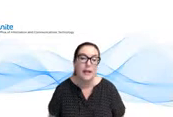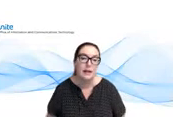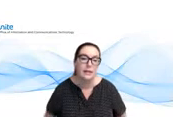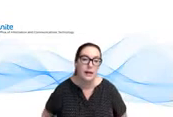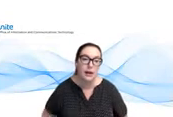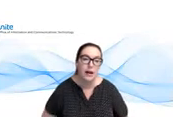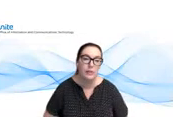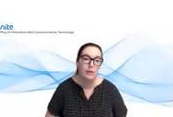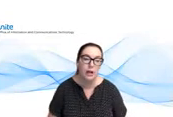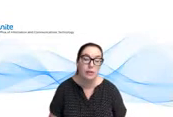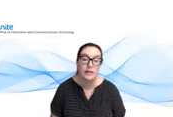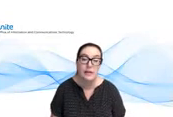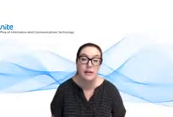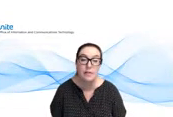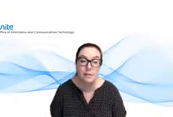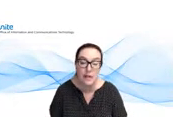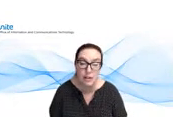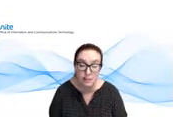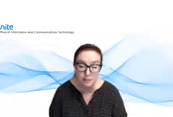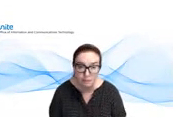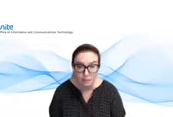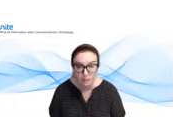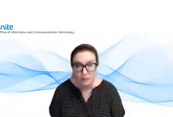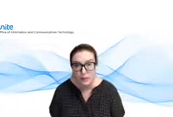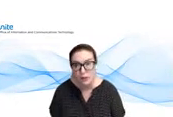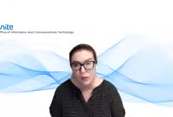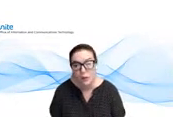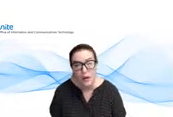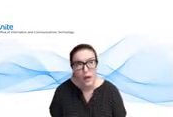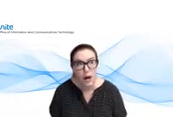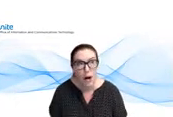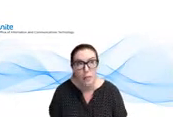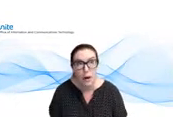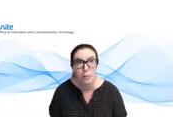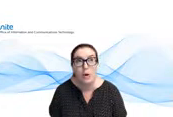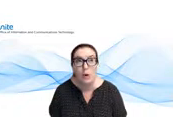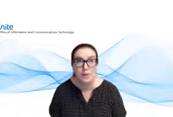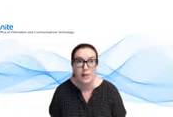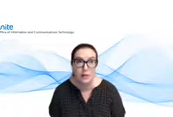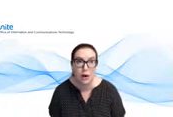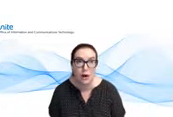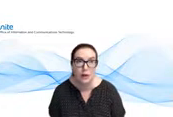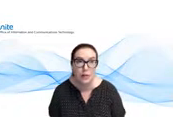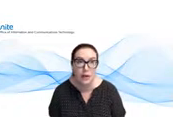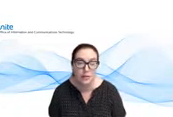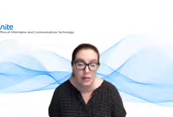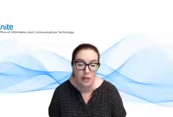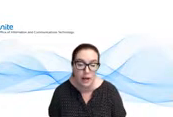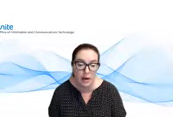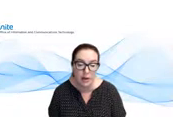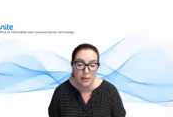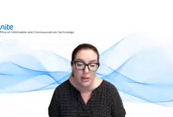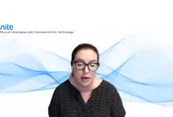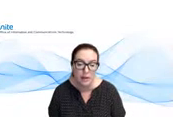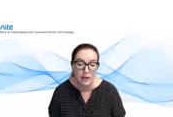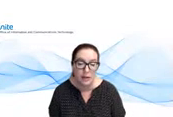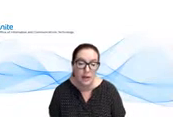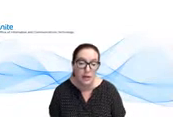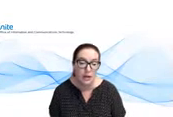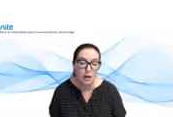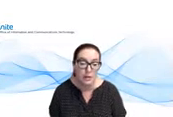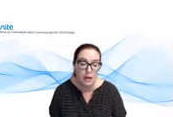Okay. The next area I would talk about is information. So our public websites are the information gateway